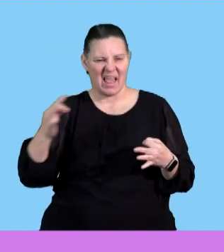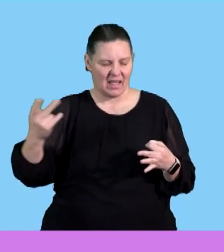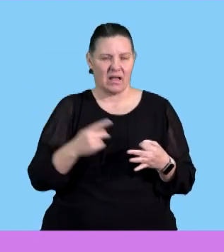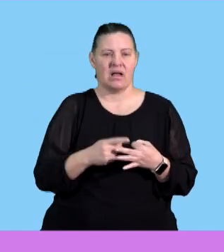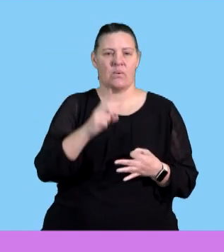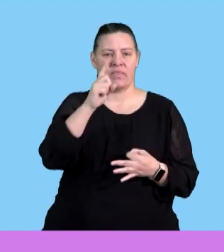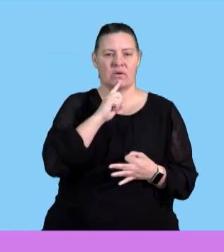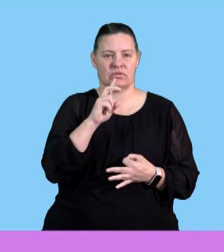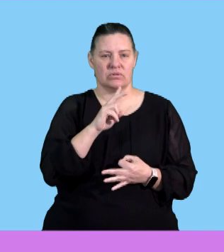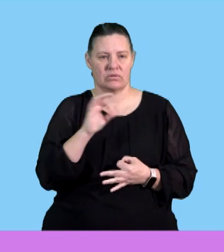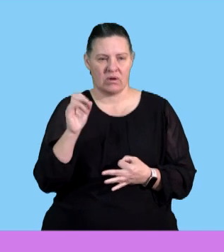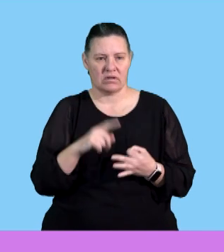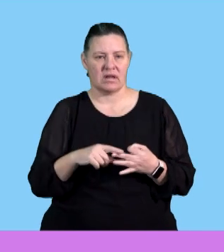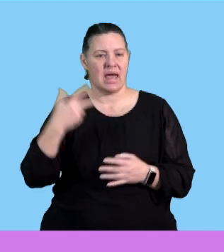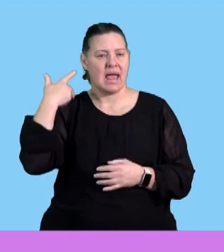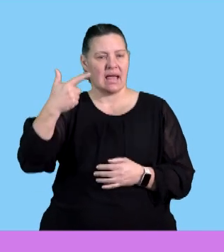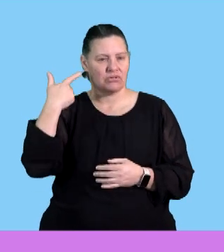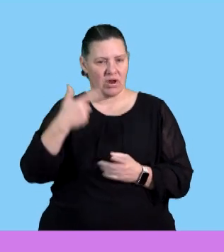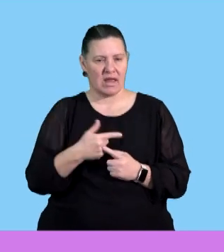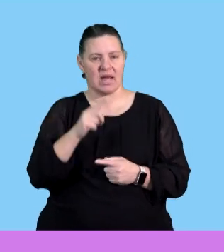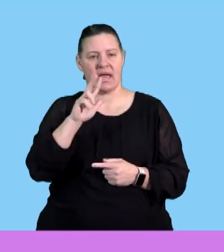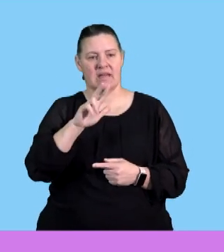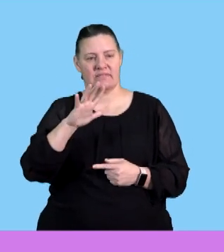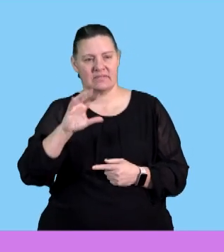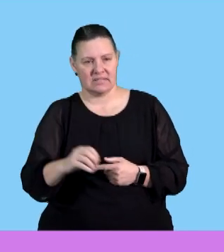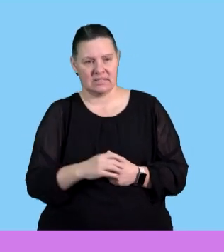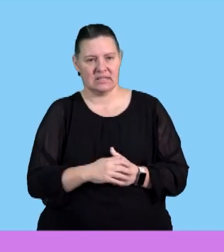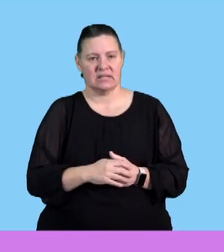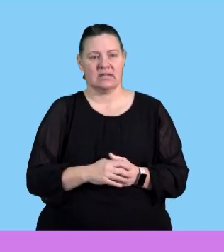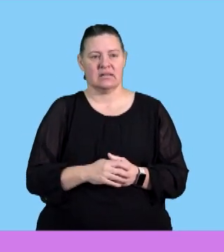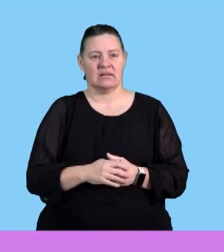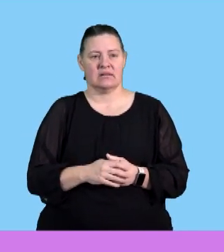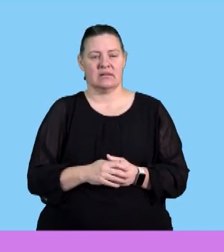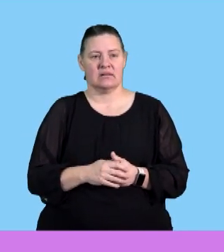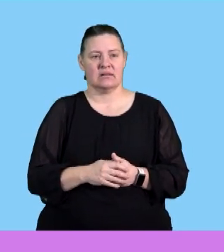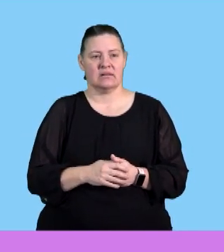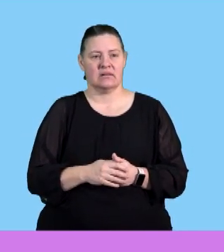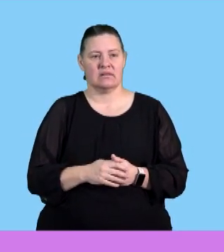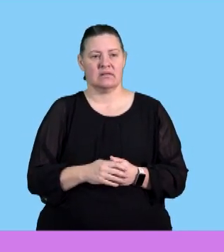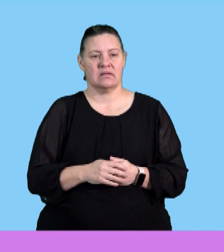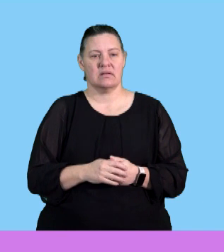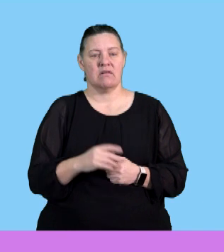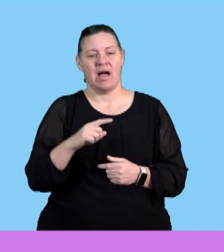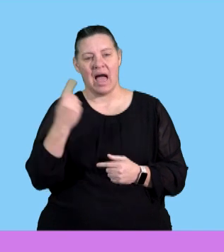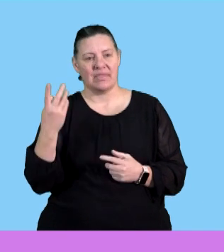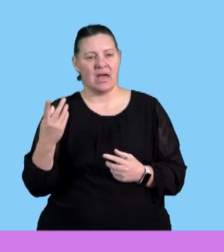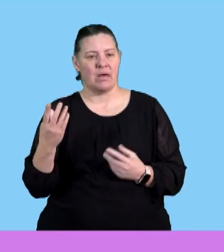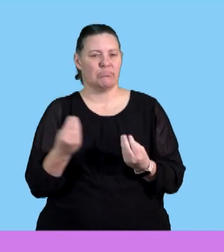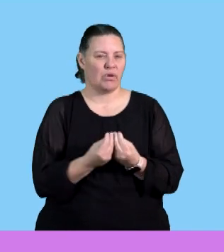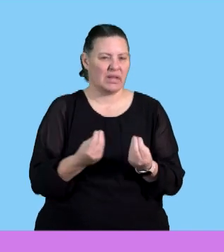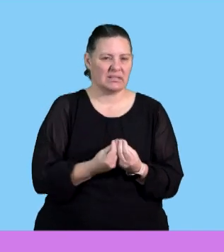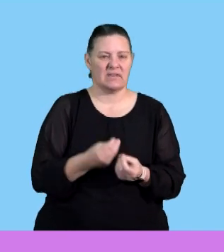toners 1,300, hair dryers at 850 rand, one hair dryer, and then